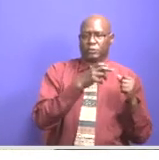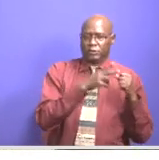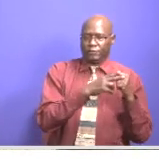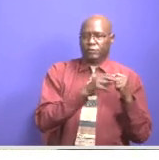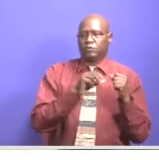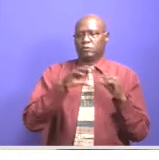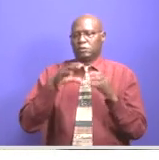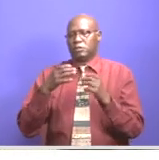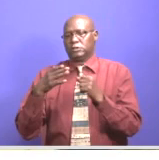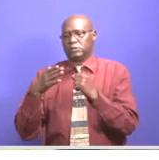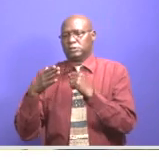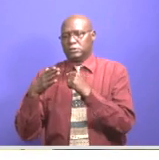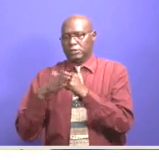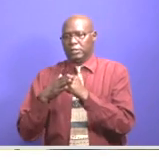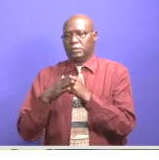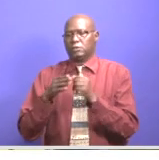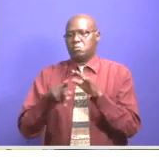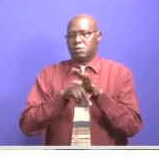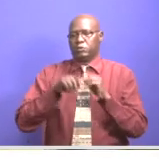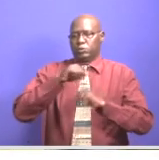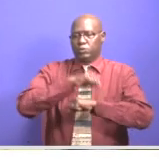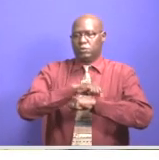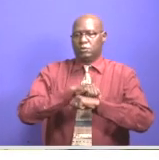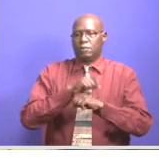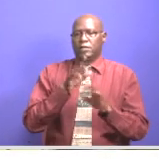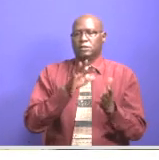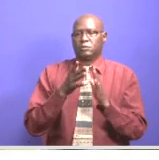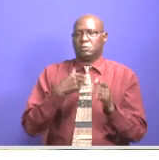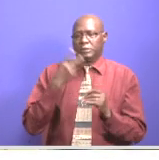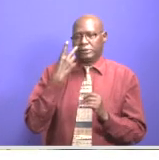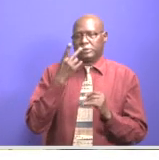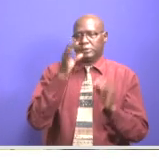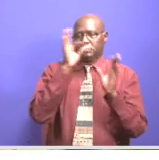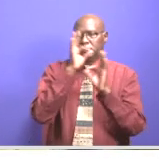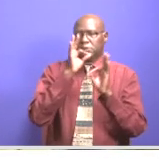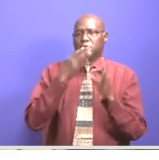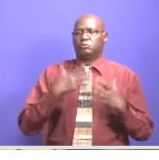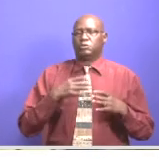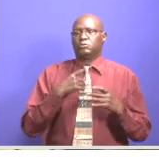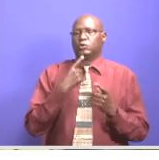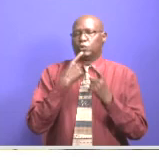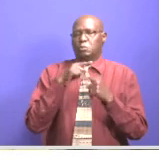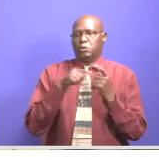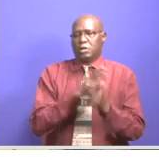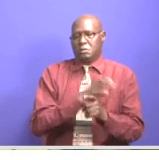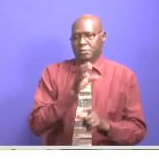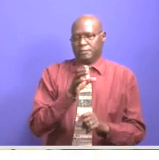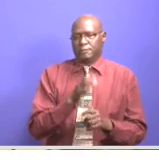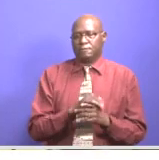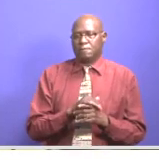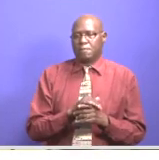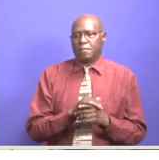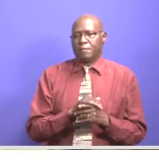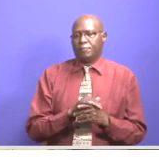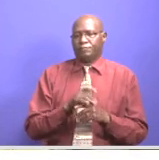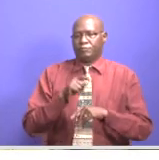in primary schools. Sometimes I get surprised when people talk about capacity, because when it